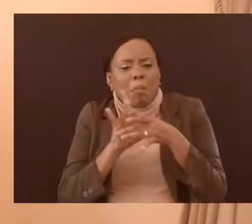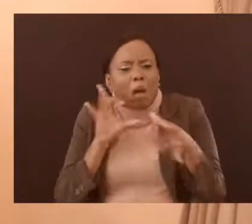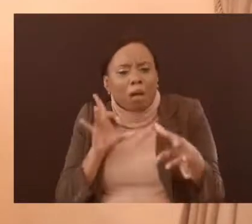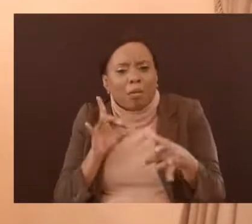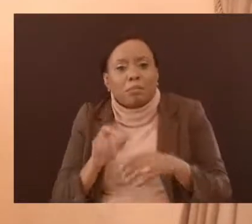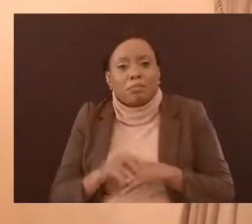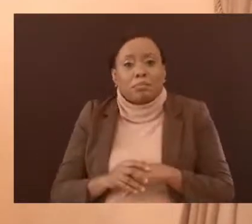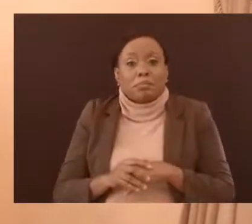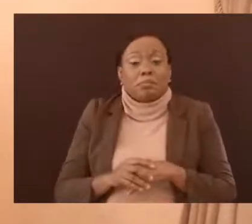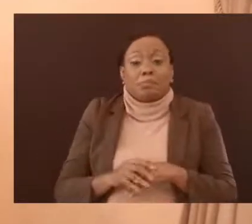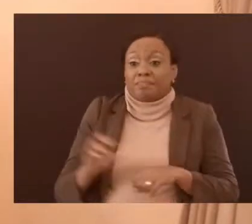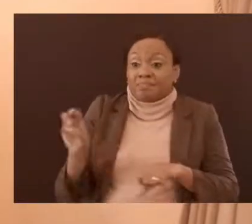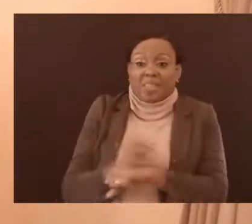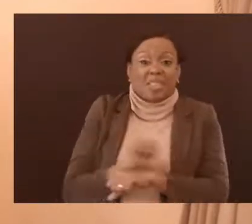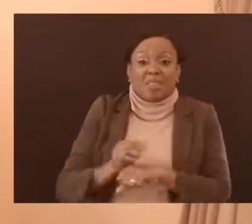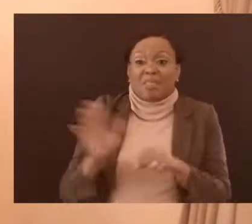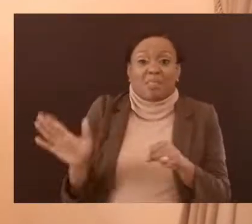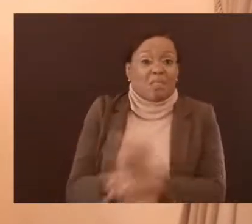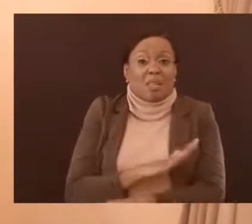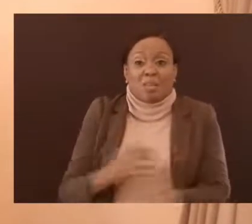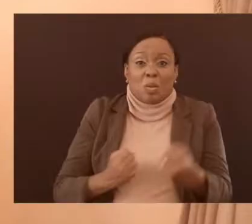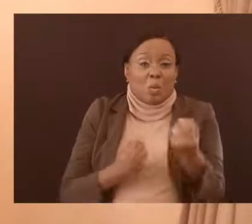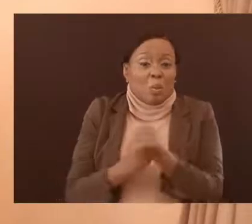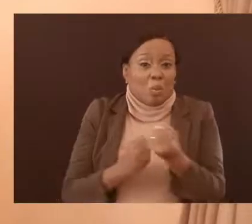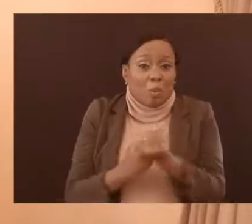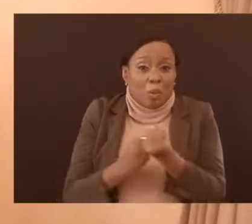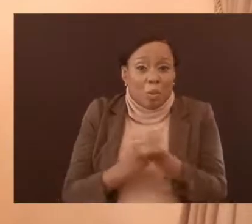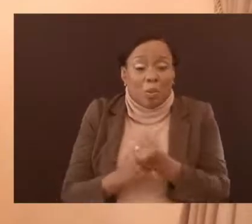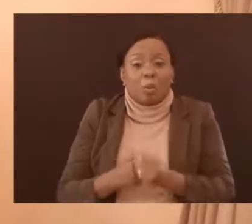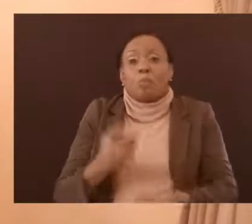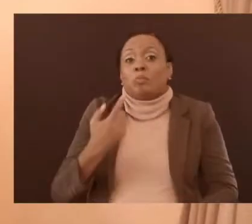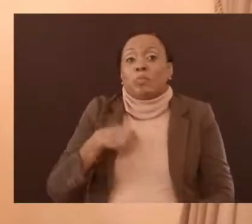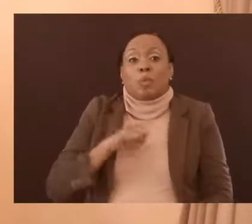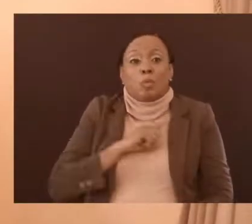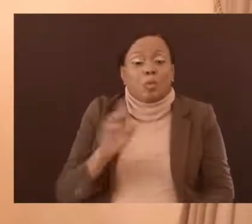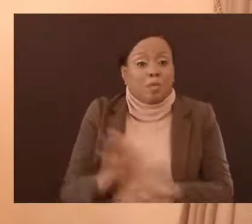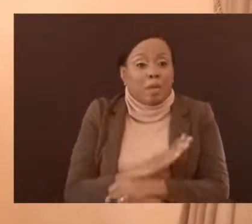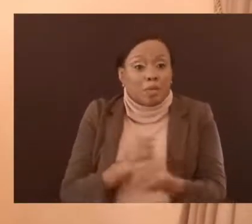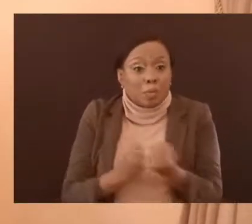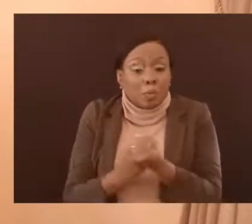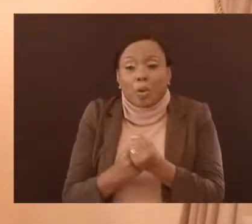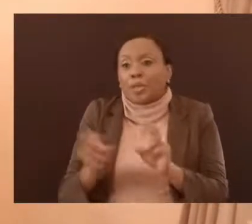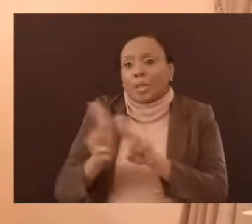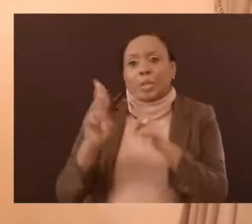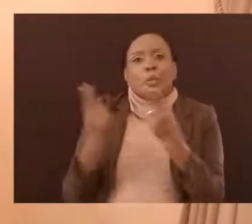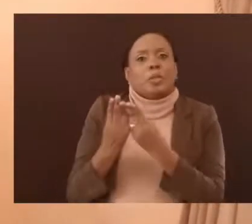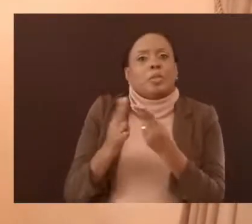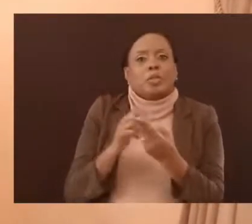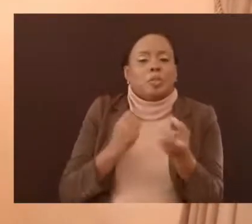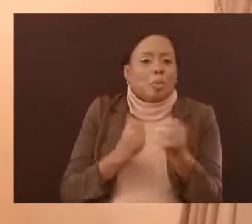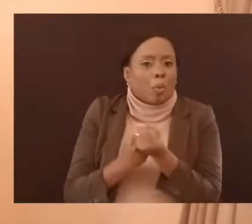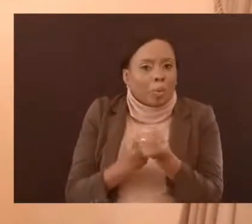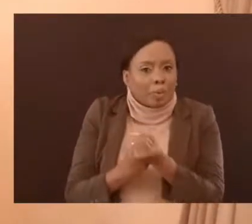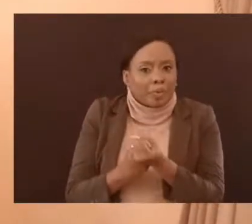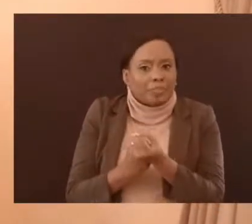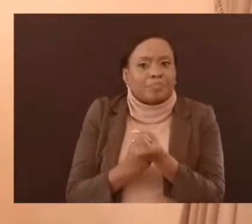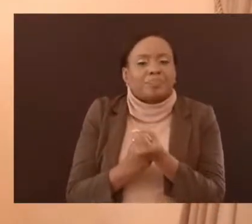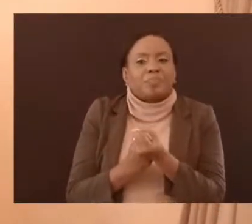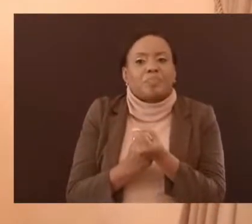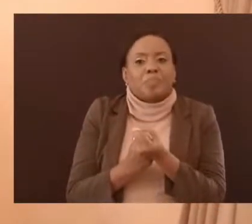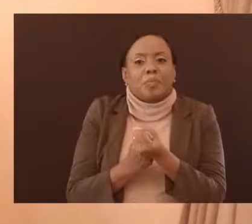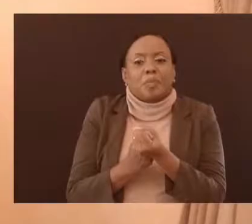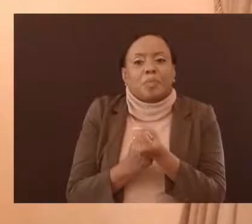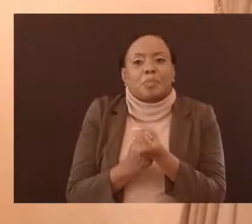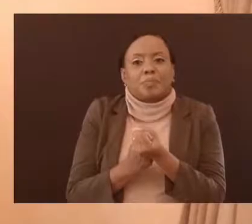in support of it because it is a suggestion that came from the ministry at the outset. And we are not saying